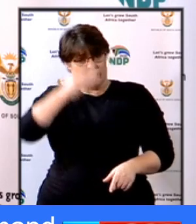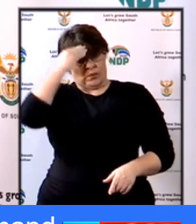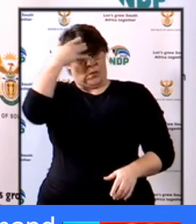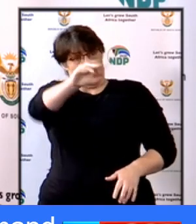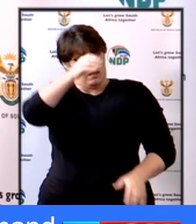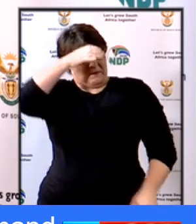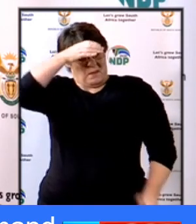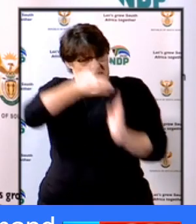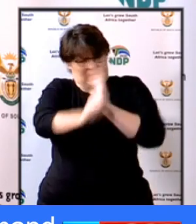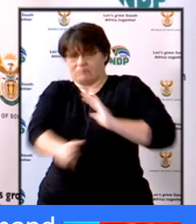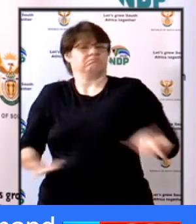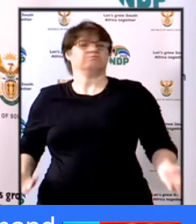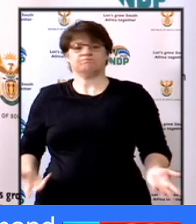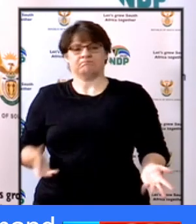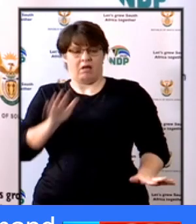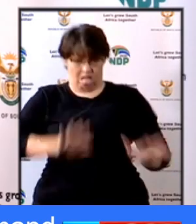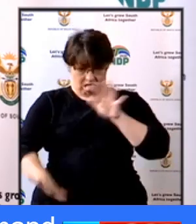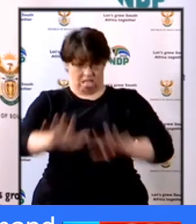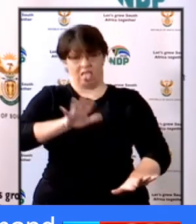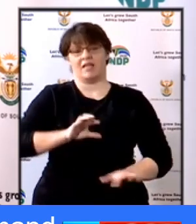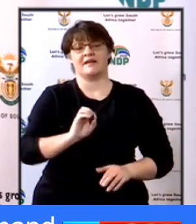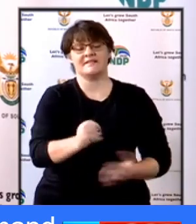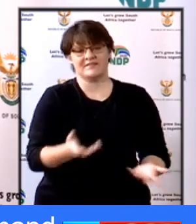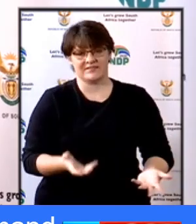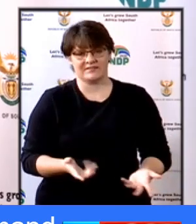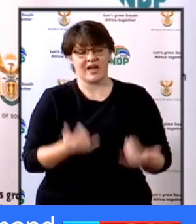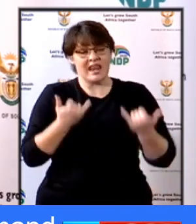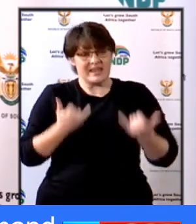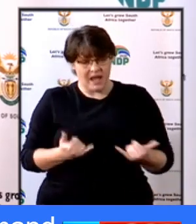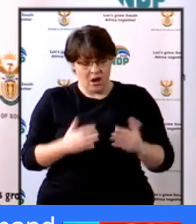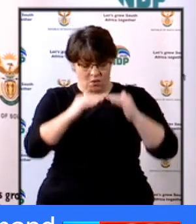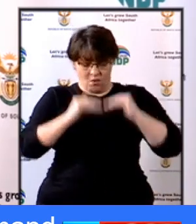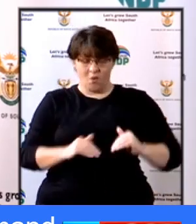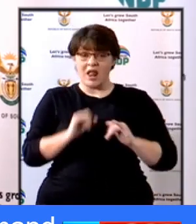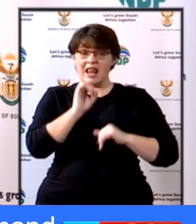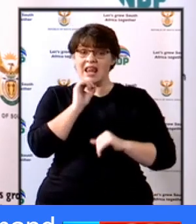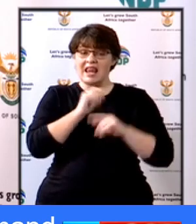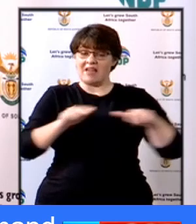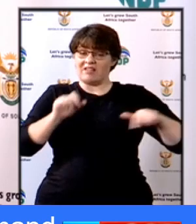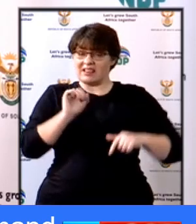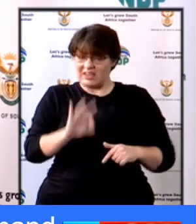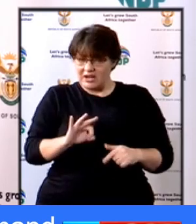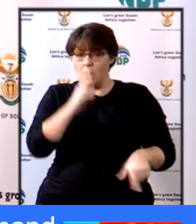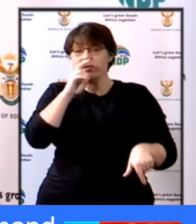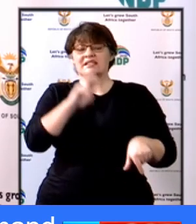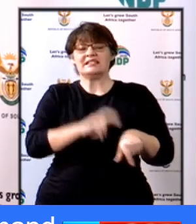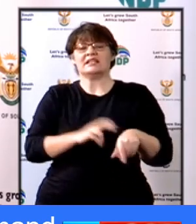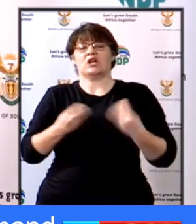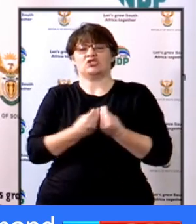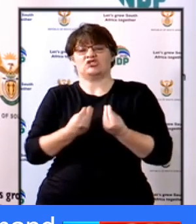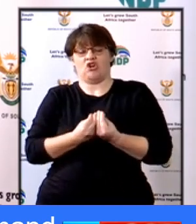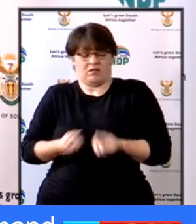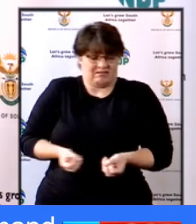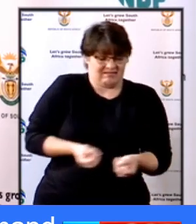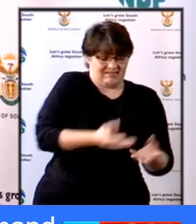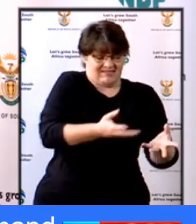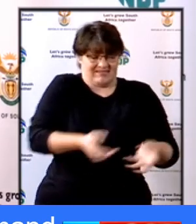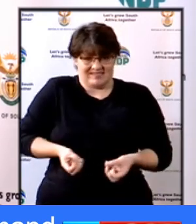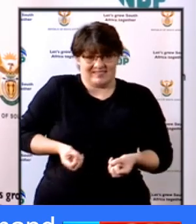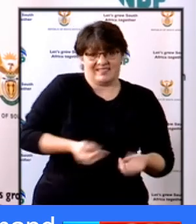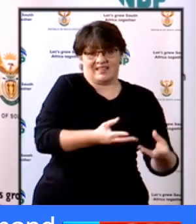do in the period up to level three is to build up the stocks of critical health care